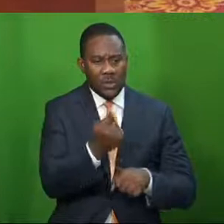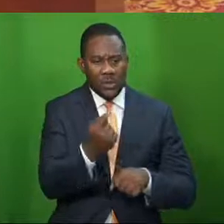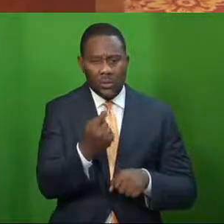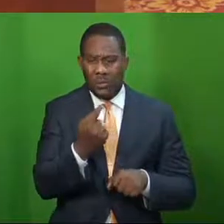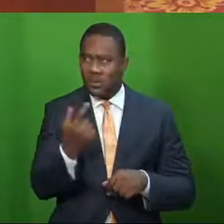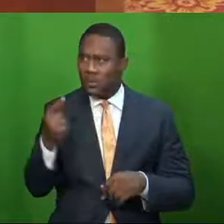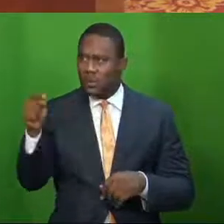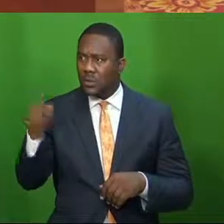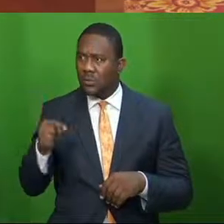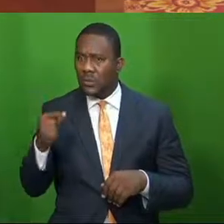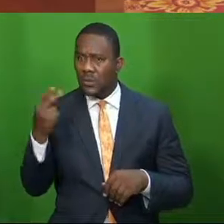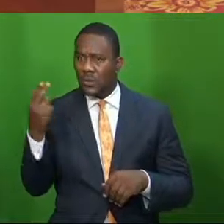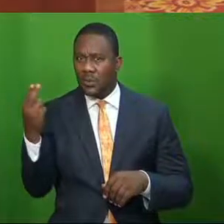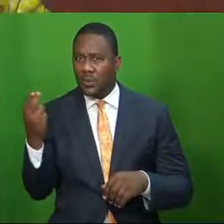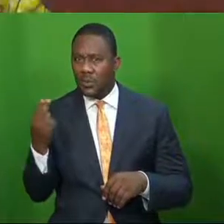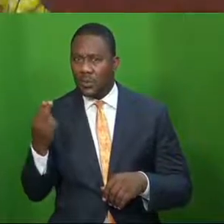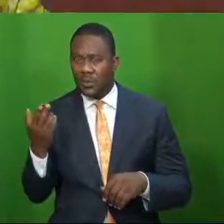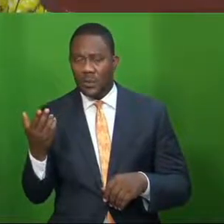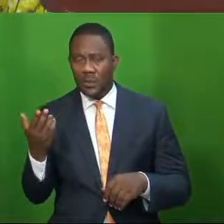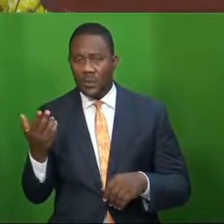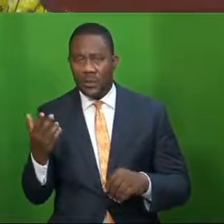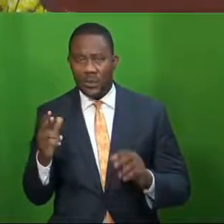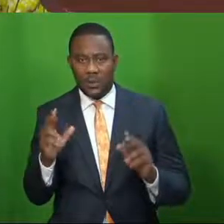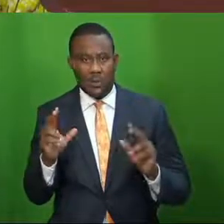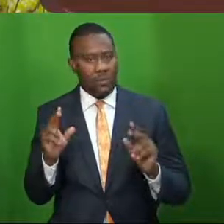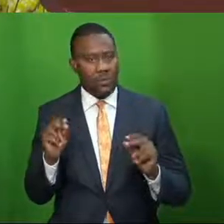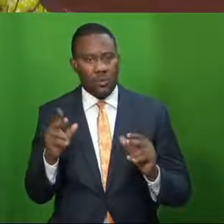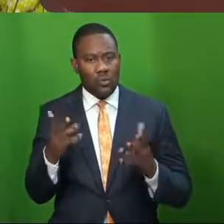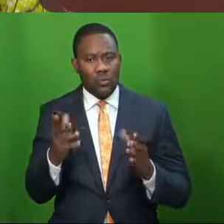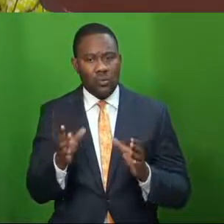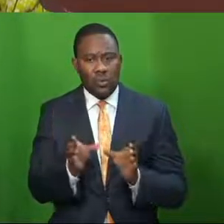being done? We're not going to segment attendance.